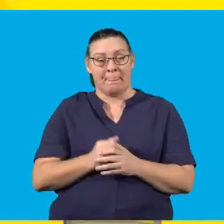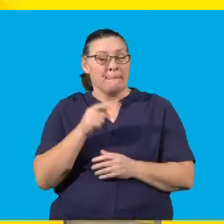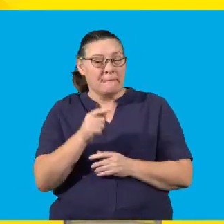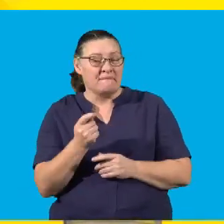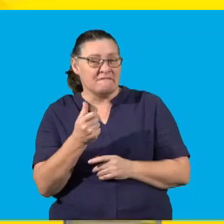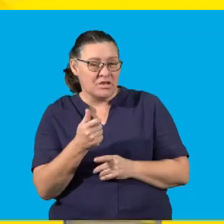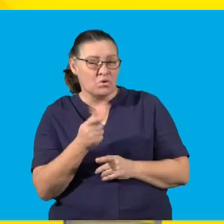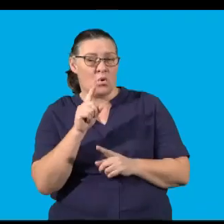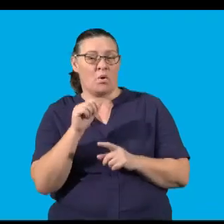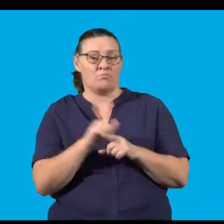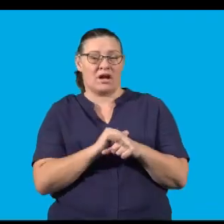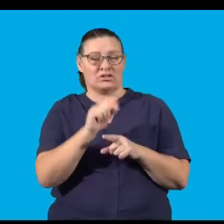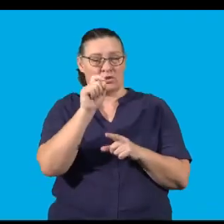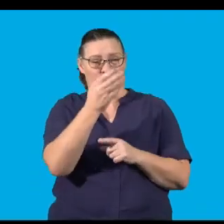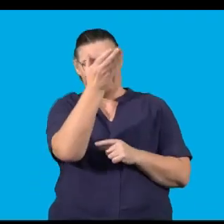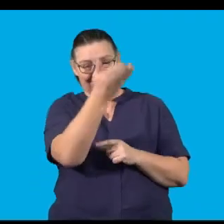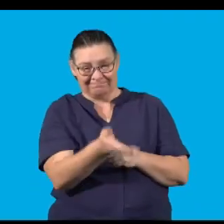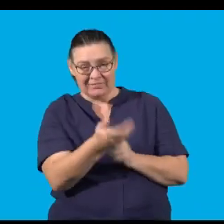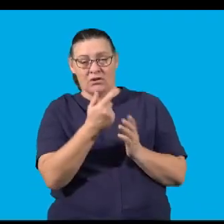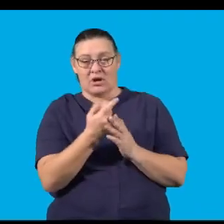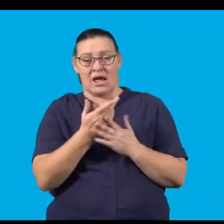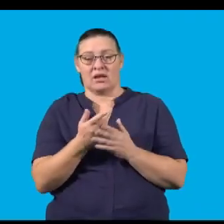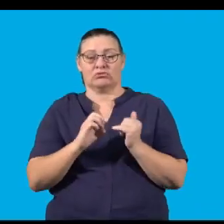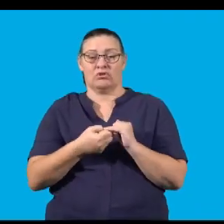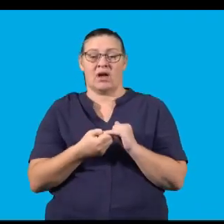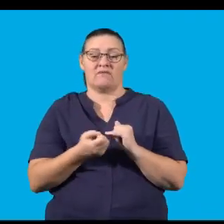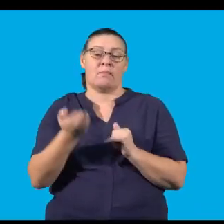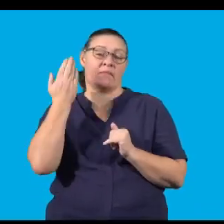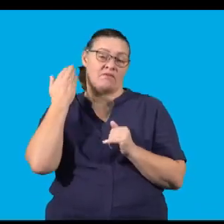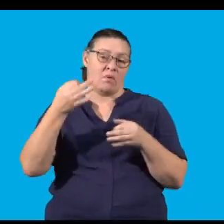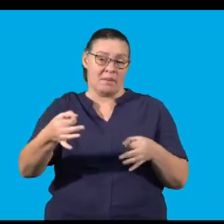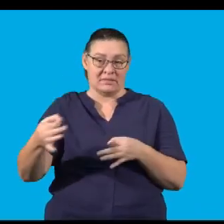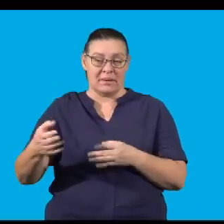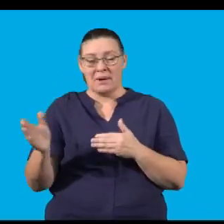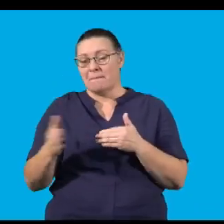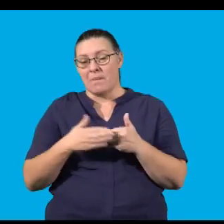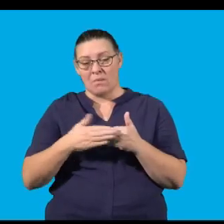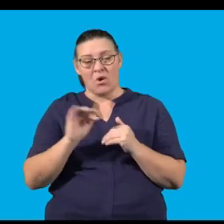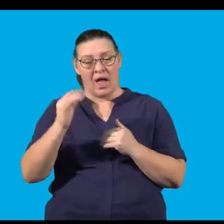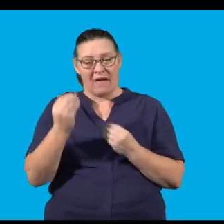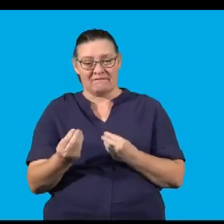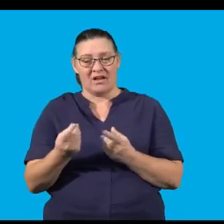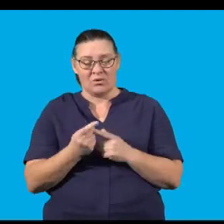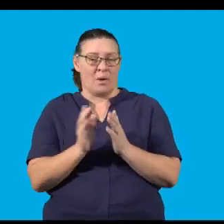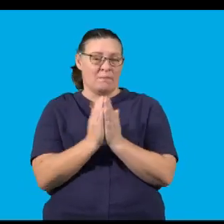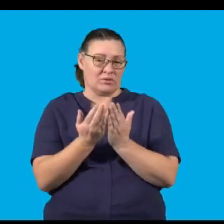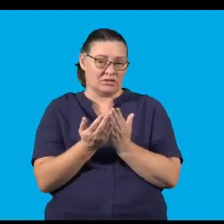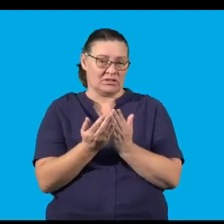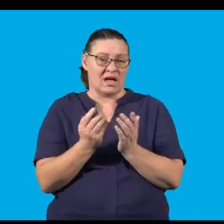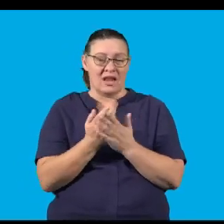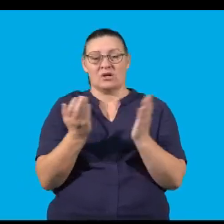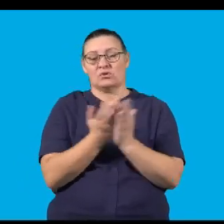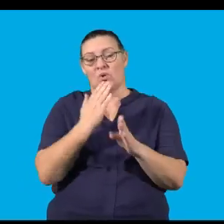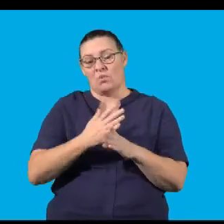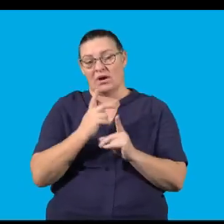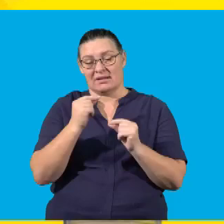few practice questions that you can try from past papers. But also, you've got many more, I'm sure, through your textbooks and the